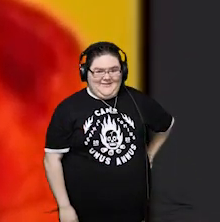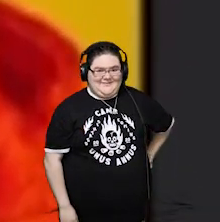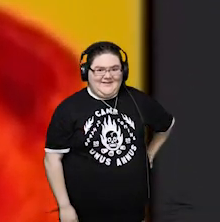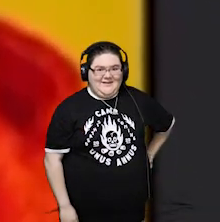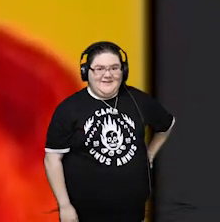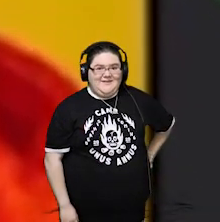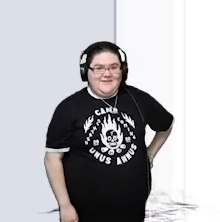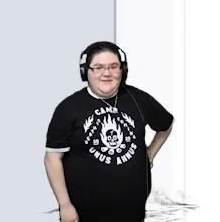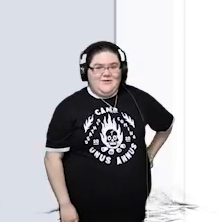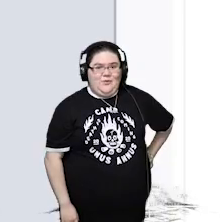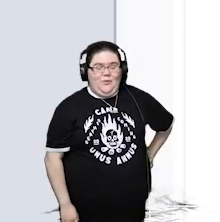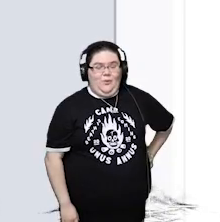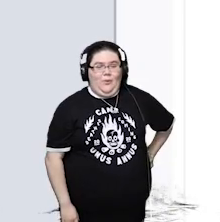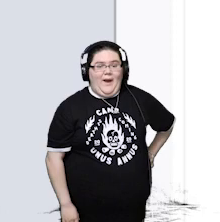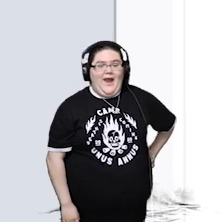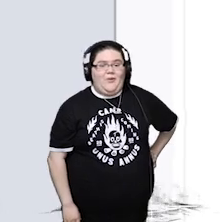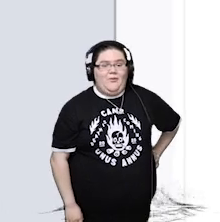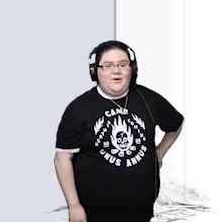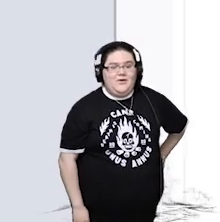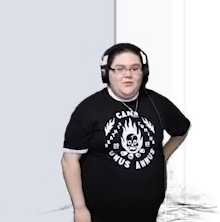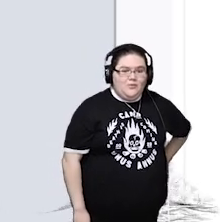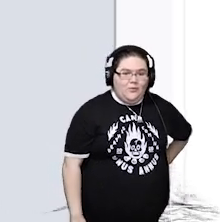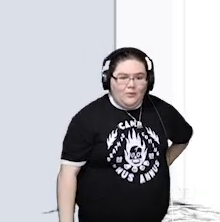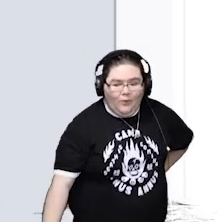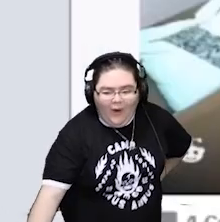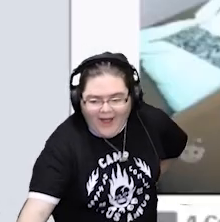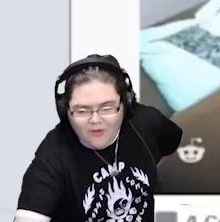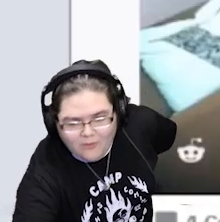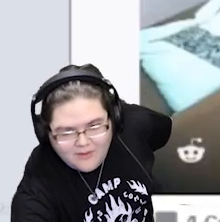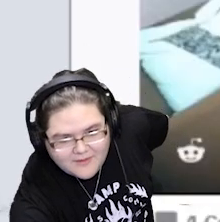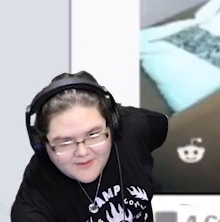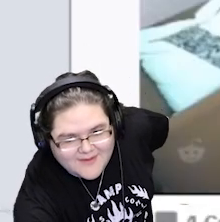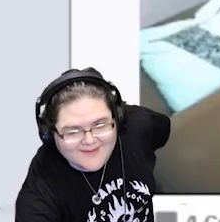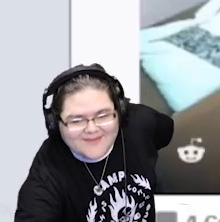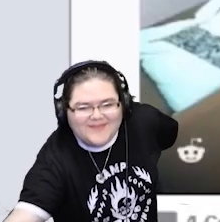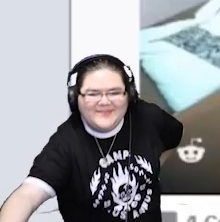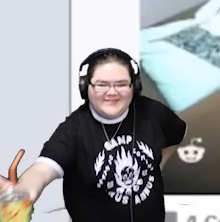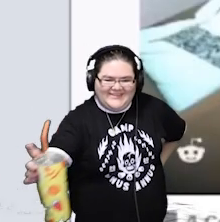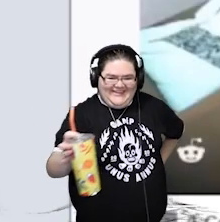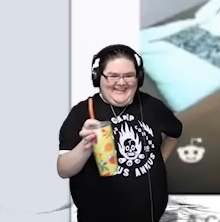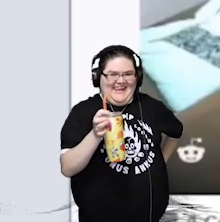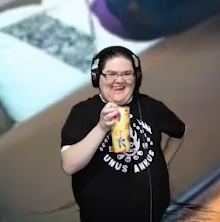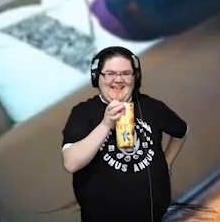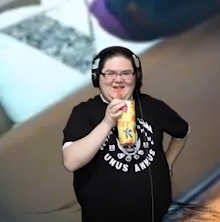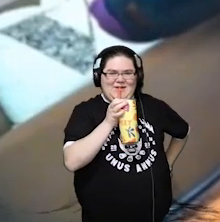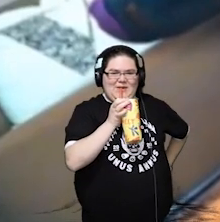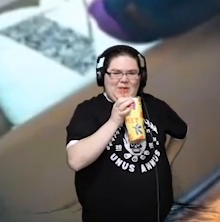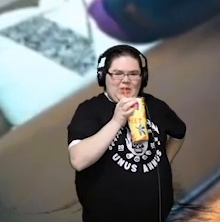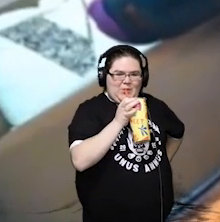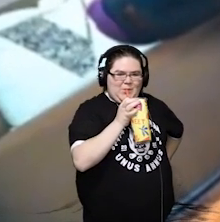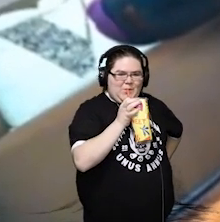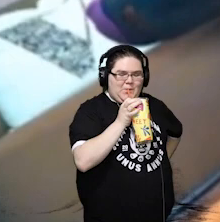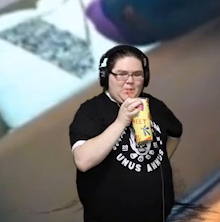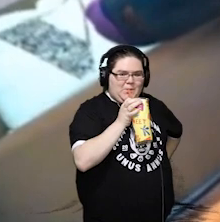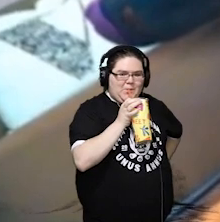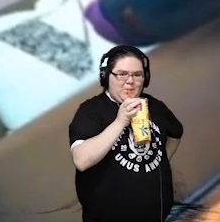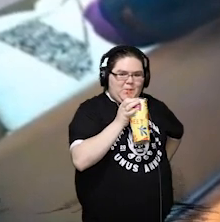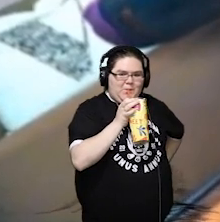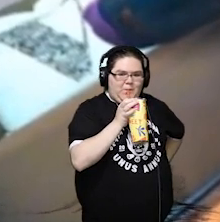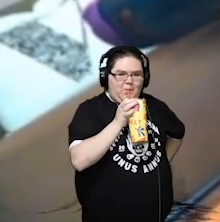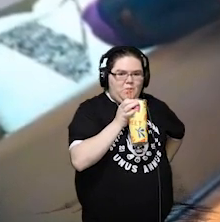12k, 18k, 83k. Damn. Yeah, boy. You guys got the juice on this channel right now. Wow. KSI really went for the kill on himself here.